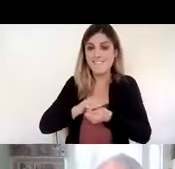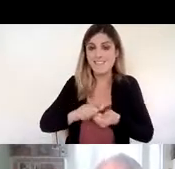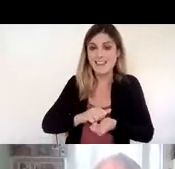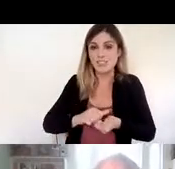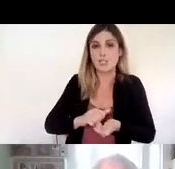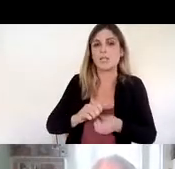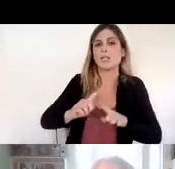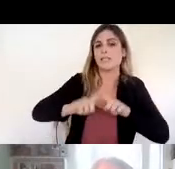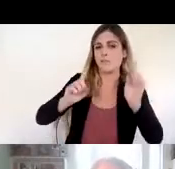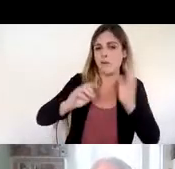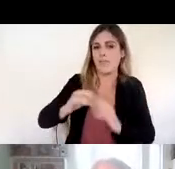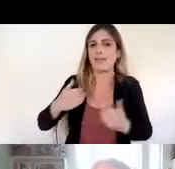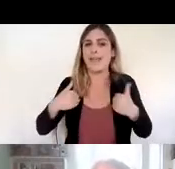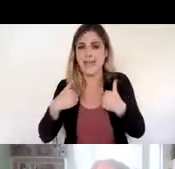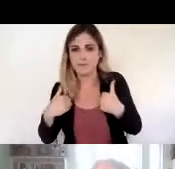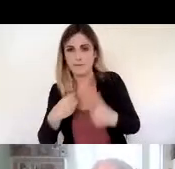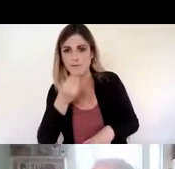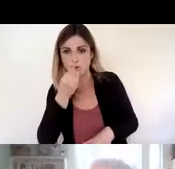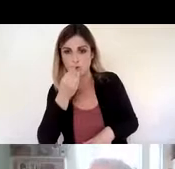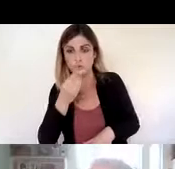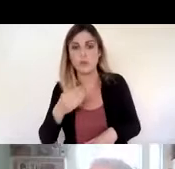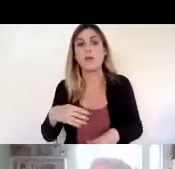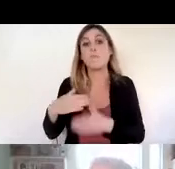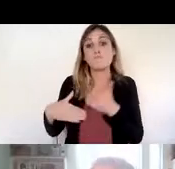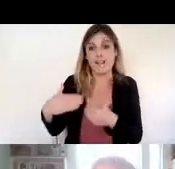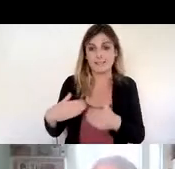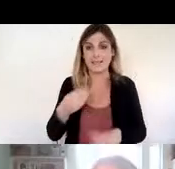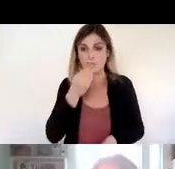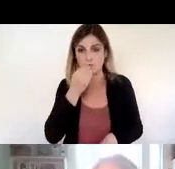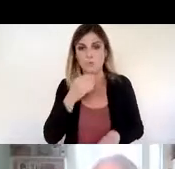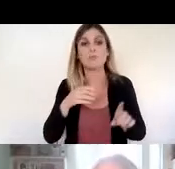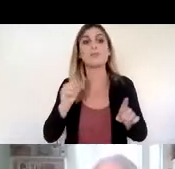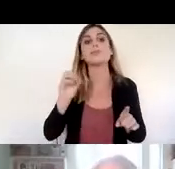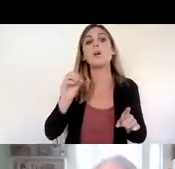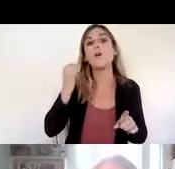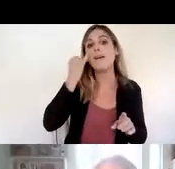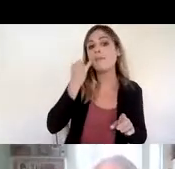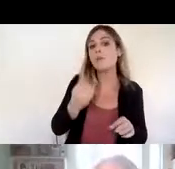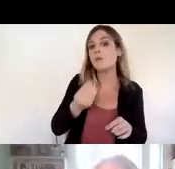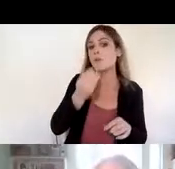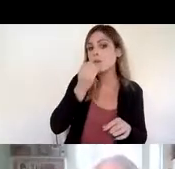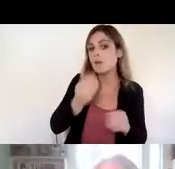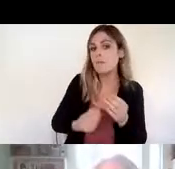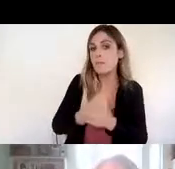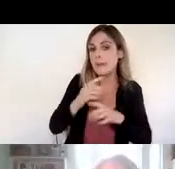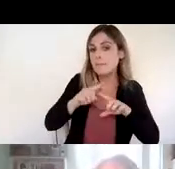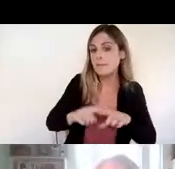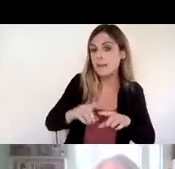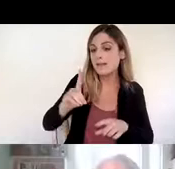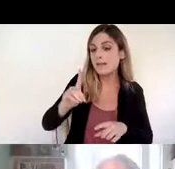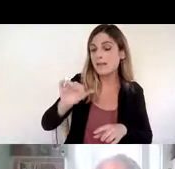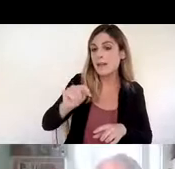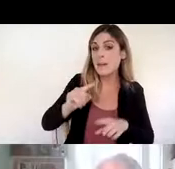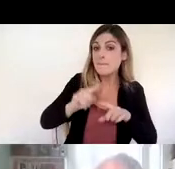foods. And so what that means is that vegans or people eating a plant-based diet that is based primarily on whole plant foods